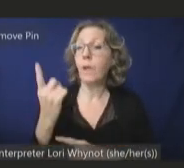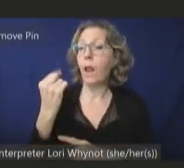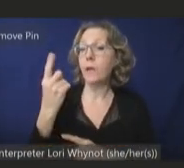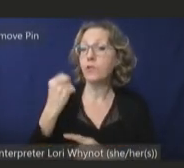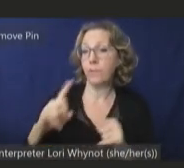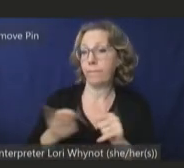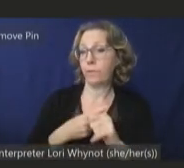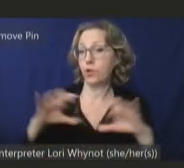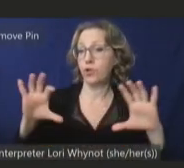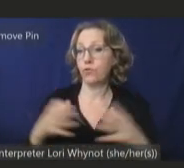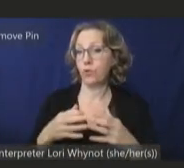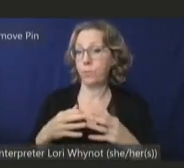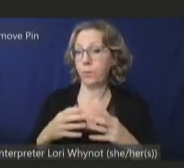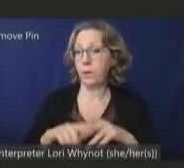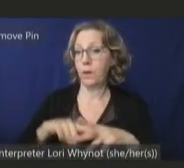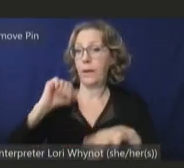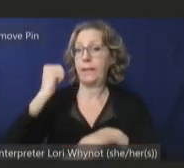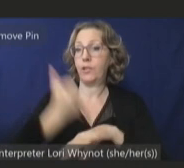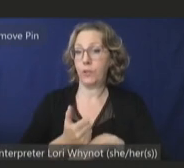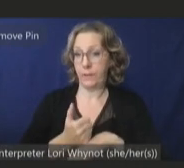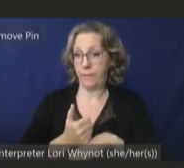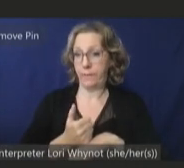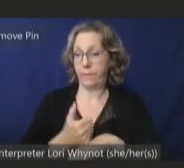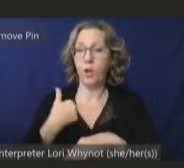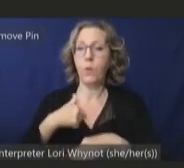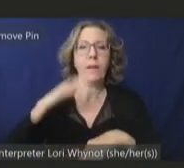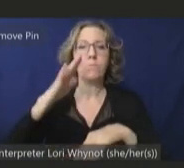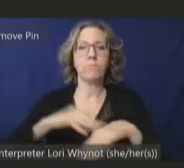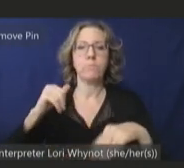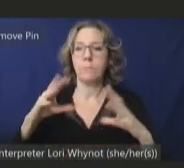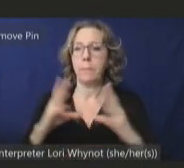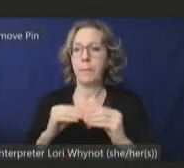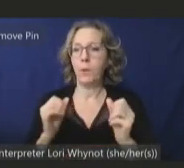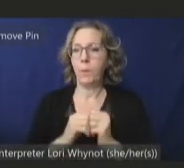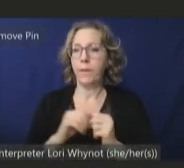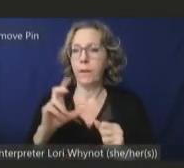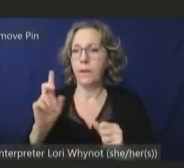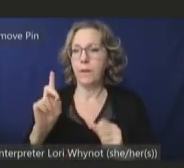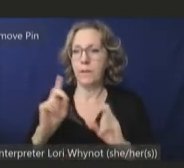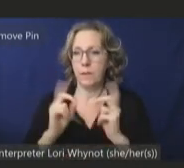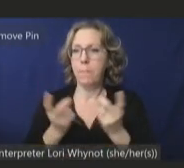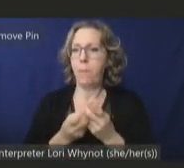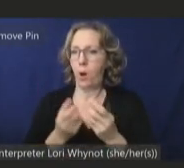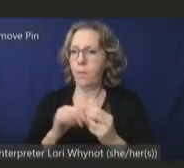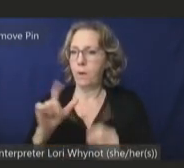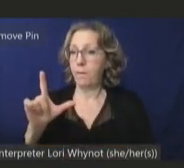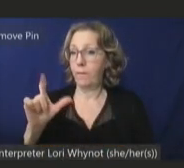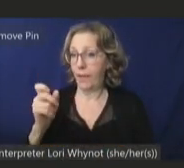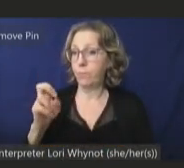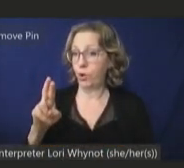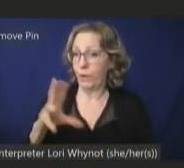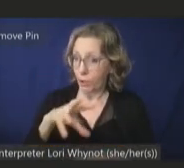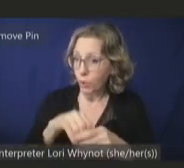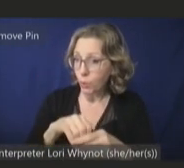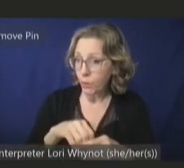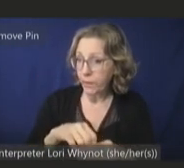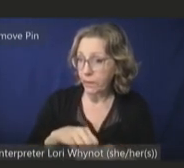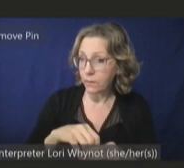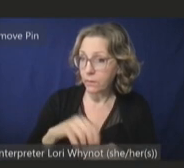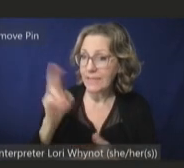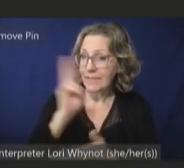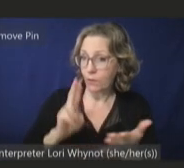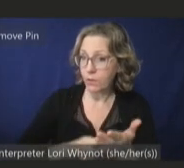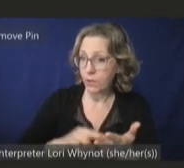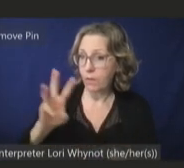initiative. We held a meeting with the Department of Labor, including staff from Secretary Walsh's office, to give our recommendations